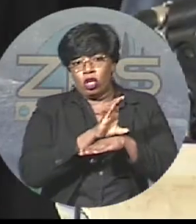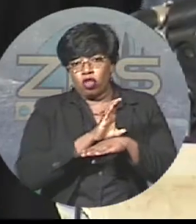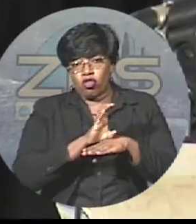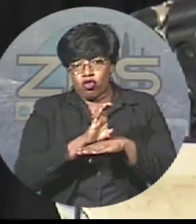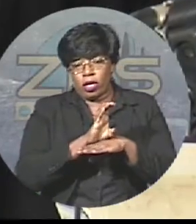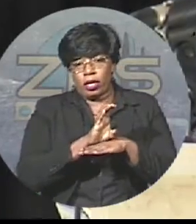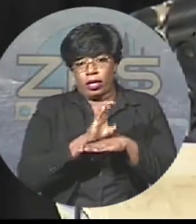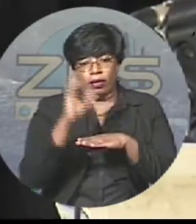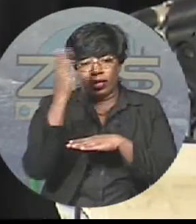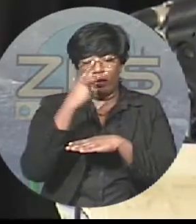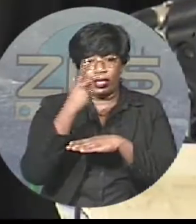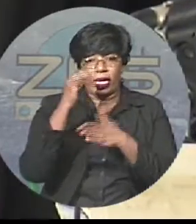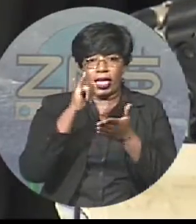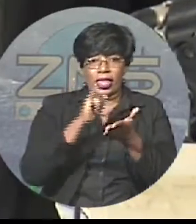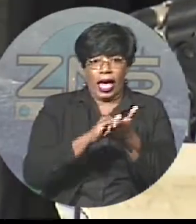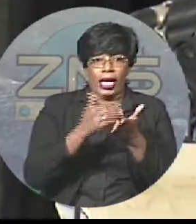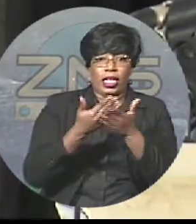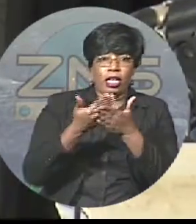before.